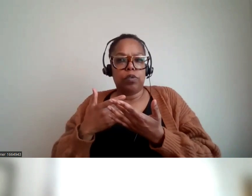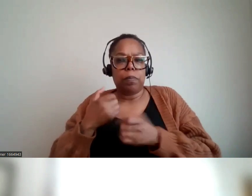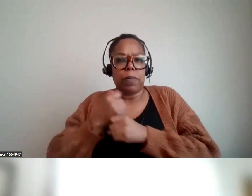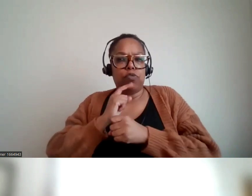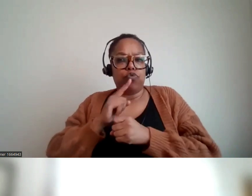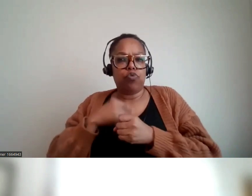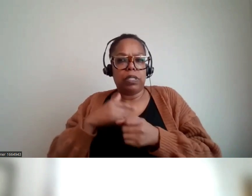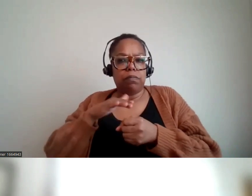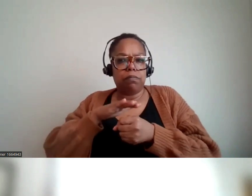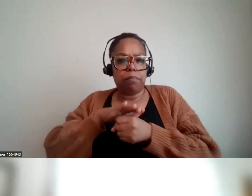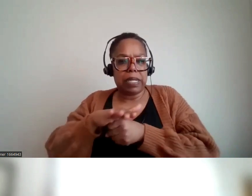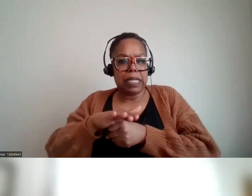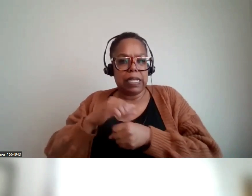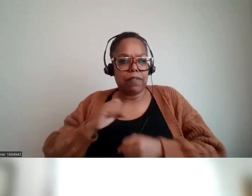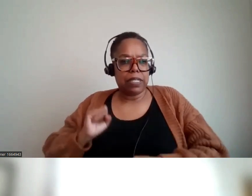and retaining staff?